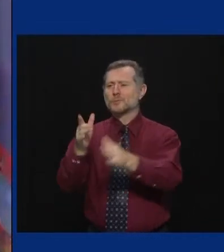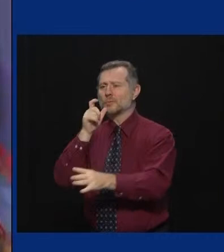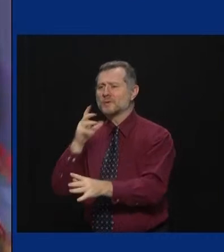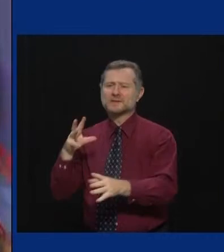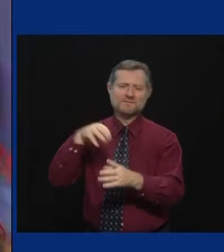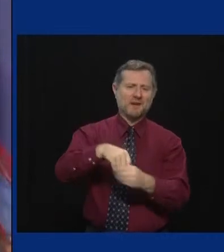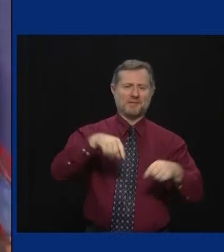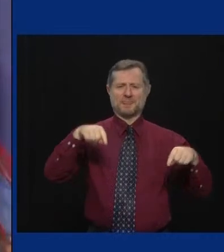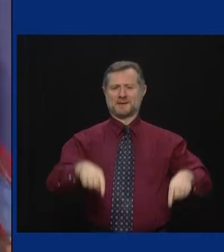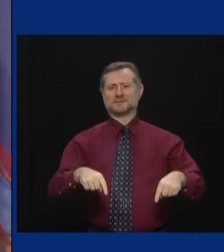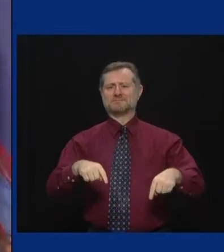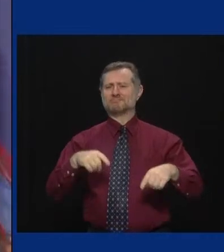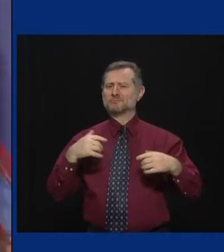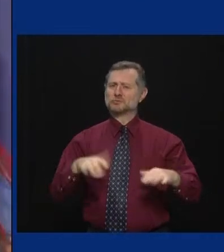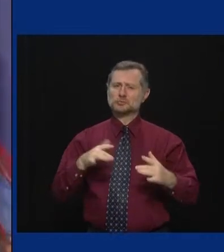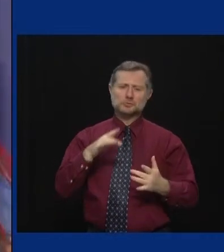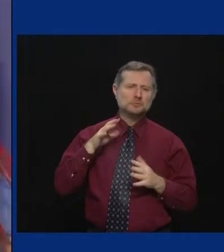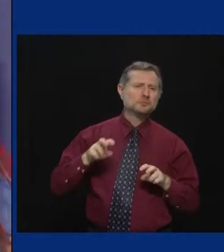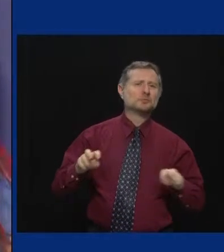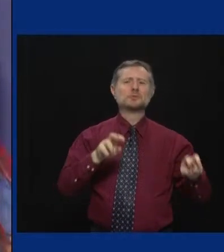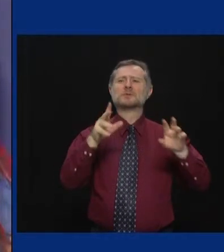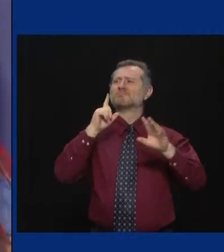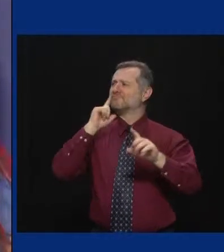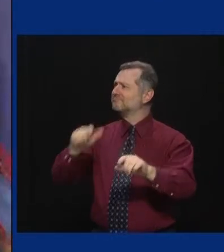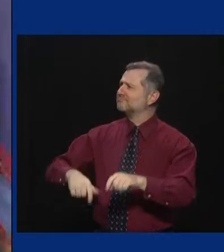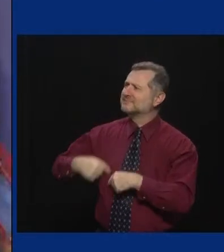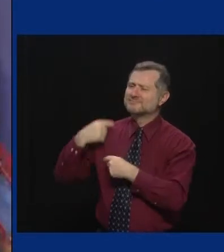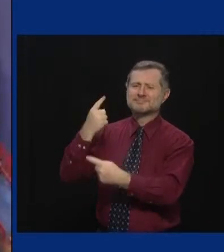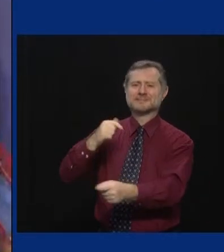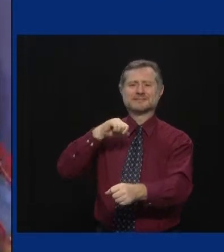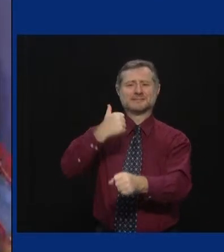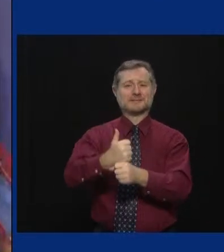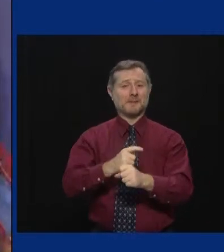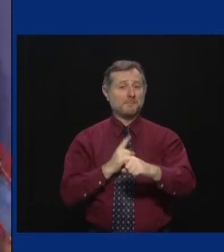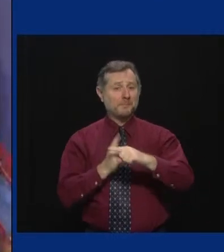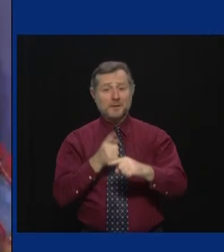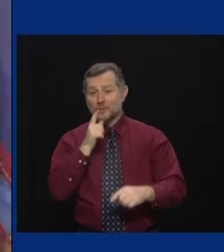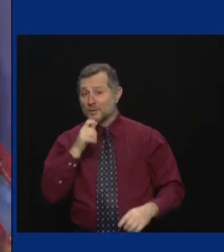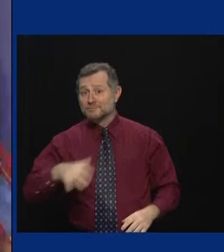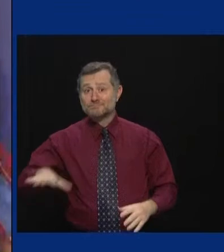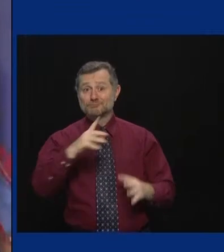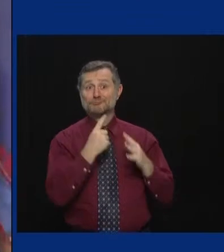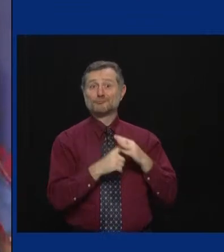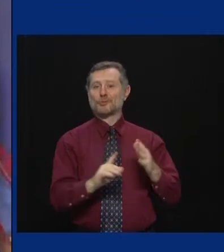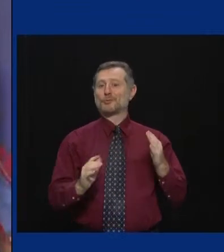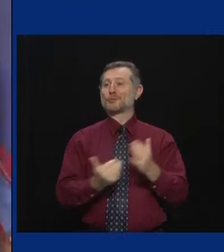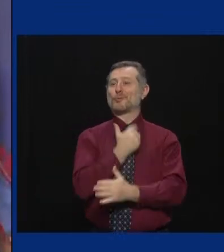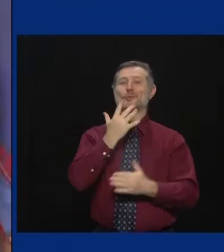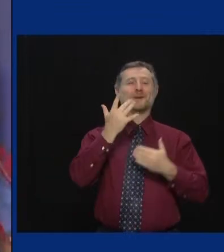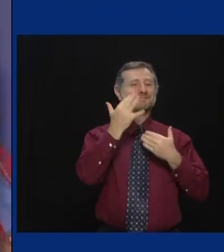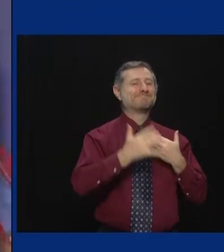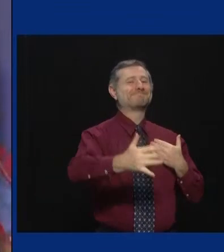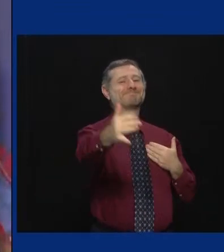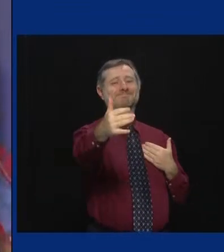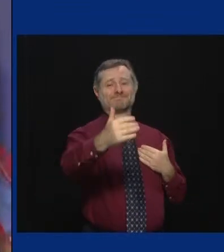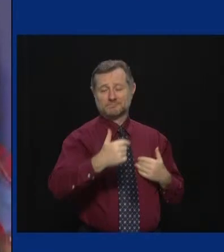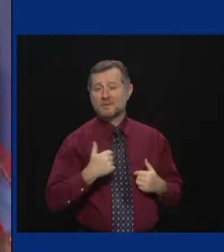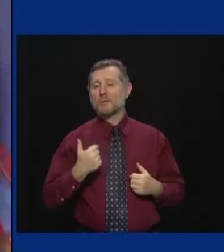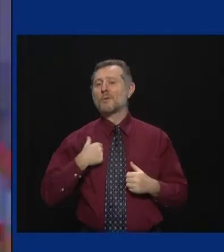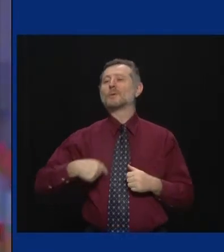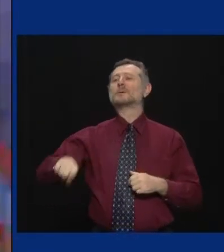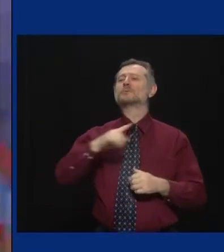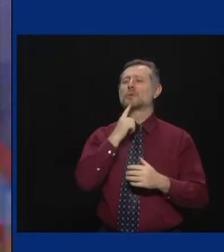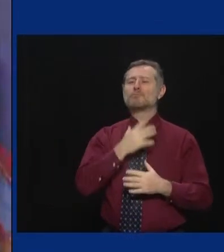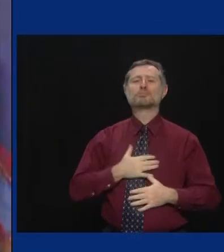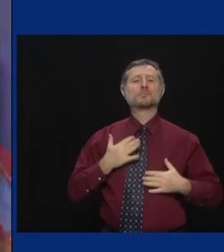today. But again, we're launching another one for the next 15 years to make sure that we are prepared for the challenges of the future. You, my friends, are